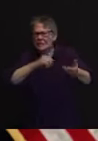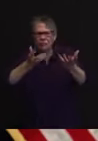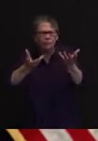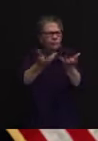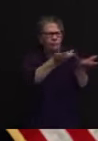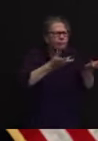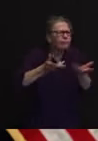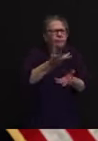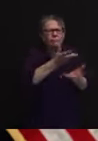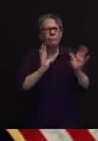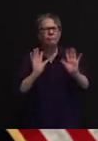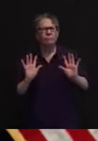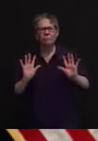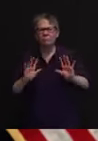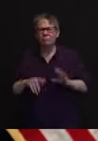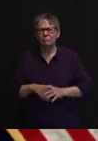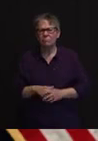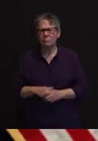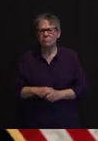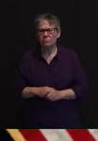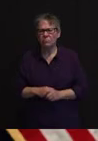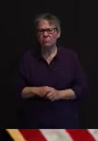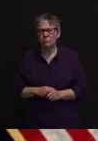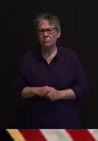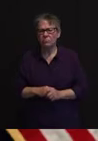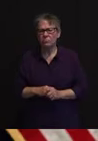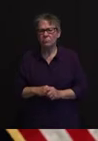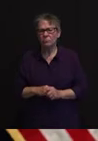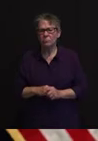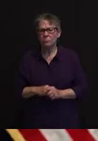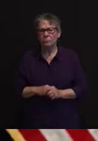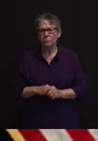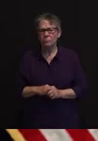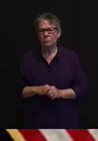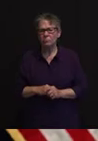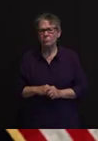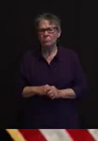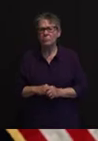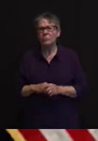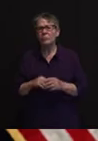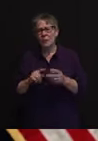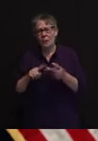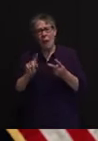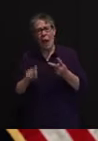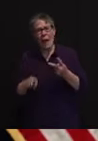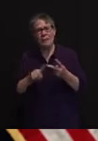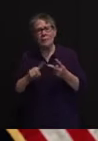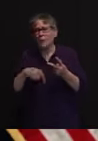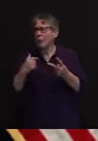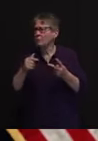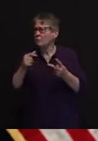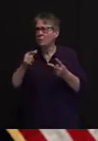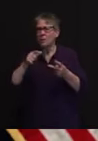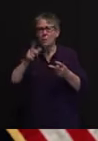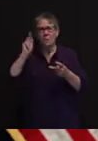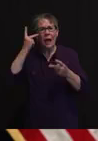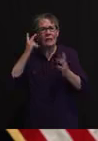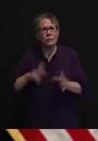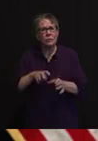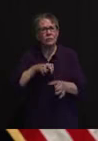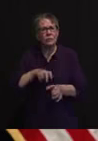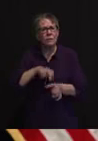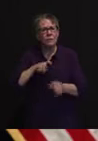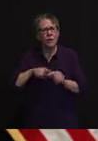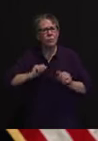apologize. I'm not surprised by that, given that Senator Sanders suspended his campaign last week. And let me think